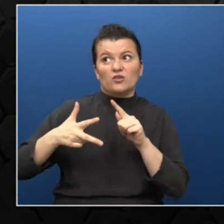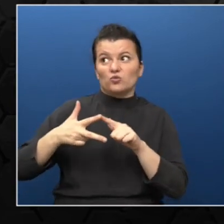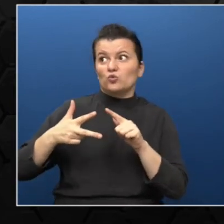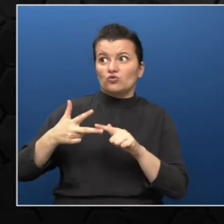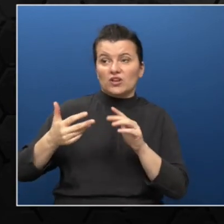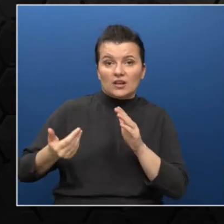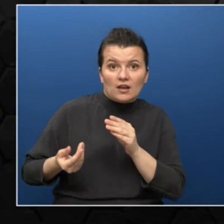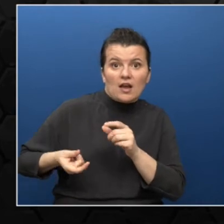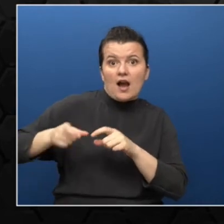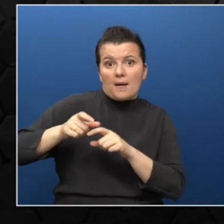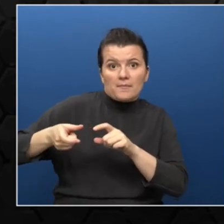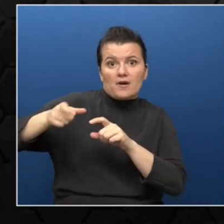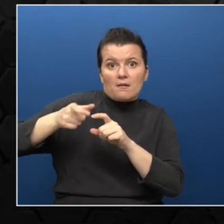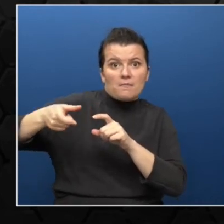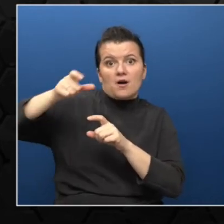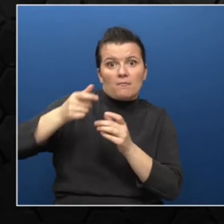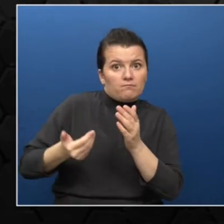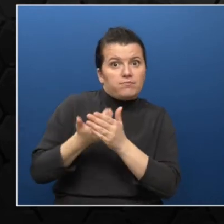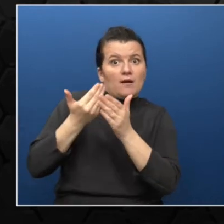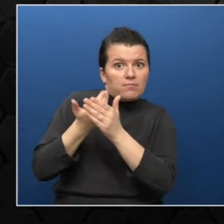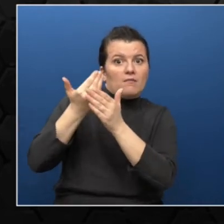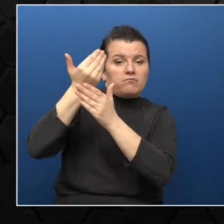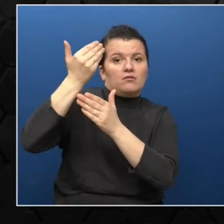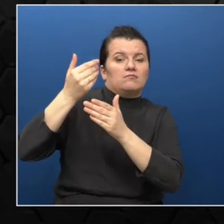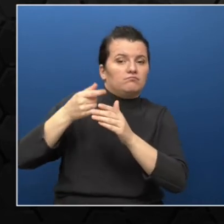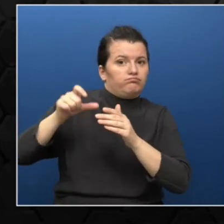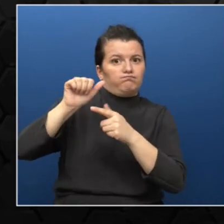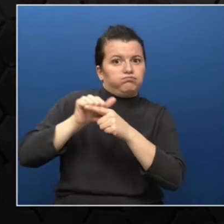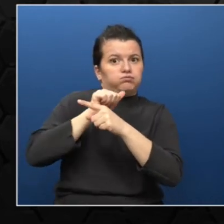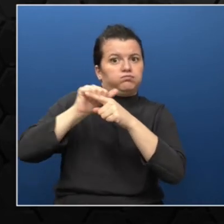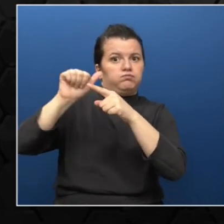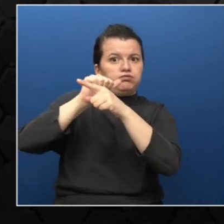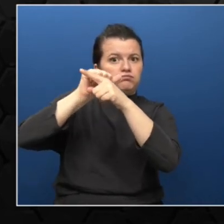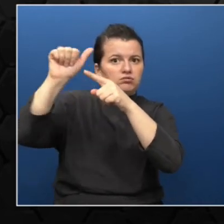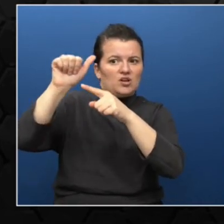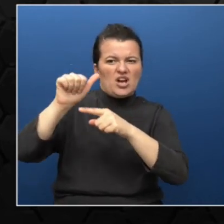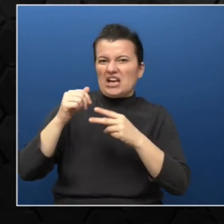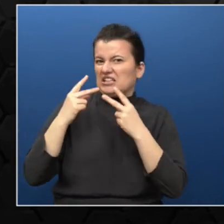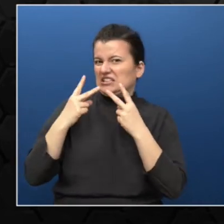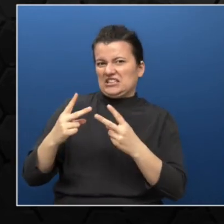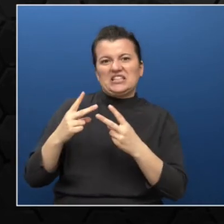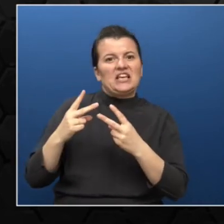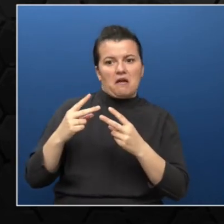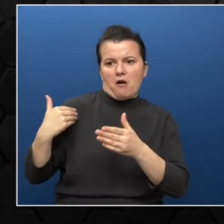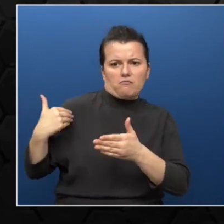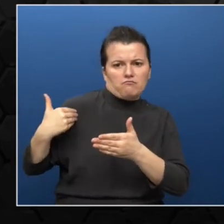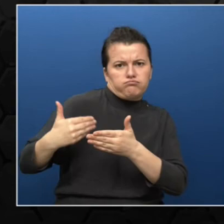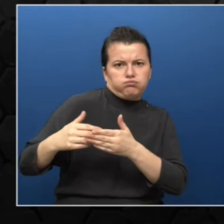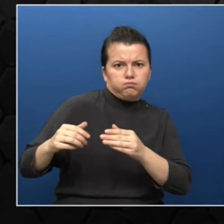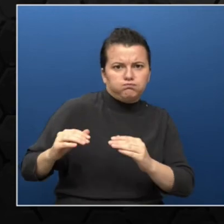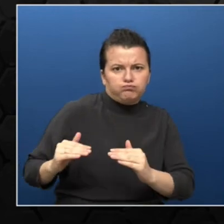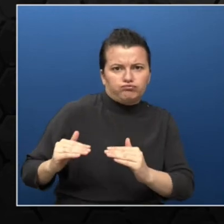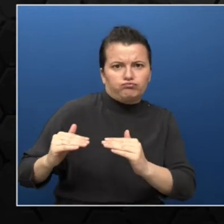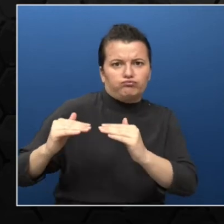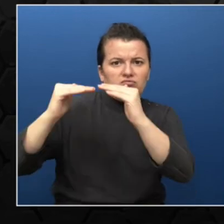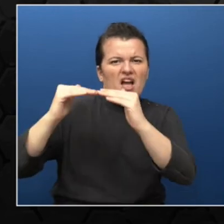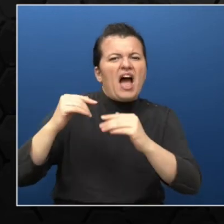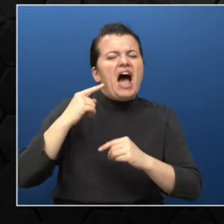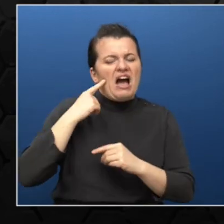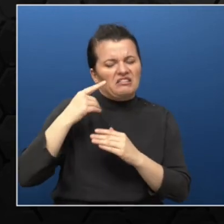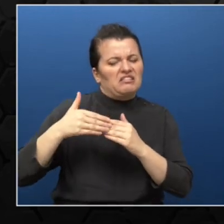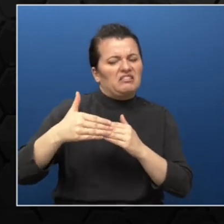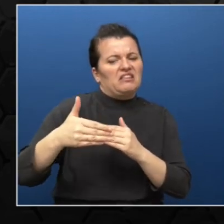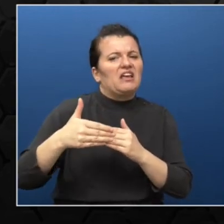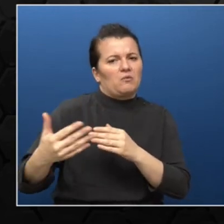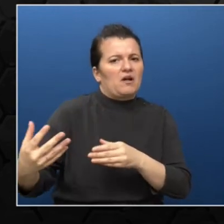improving, and based on their timeline, I think they're definitely thinking about adding more usage scenarios, like,